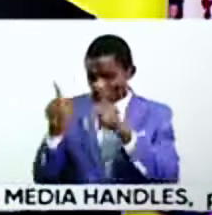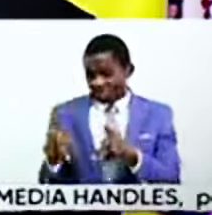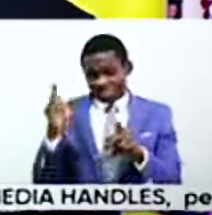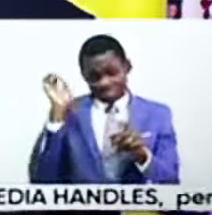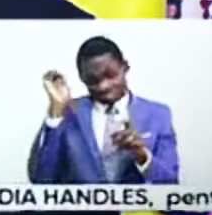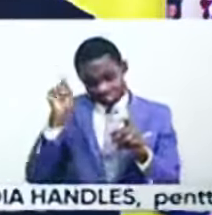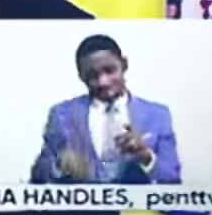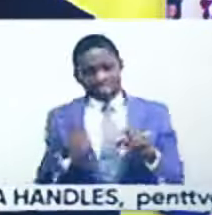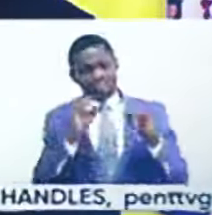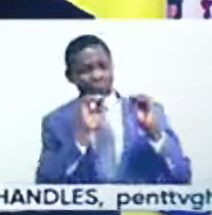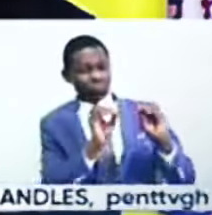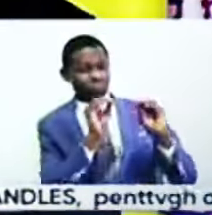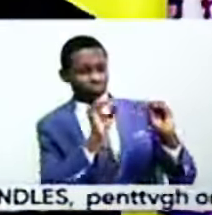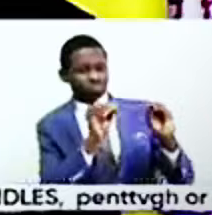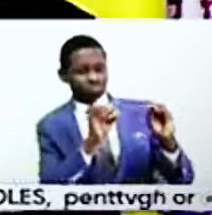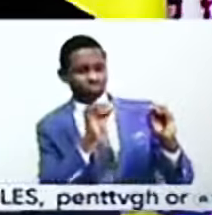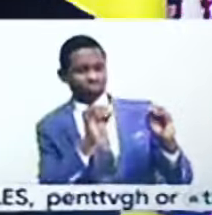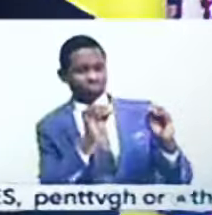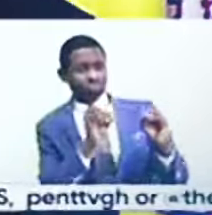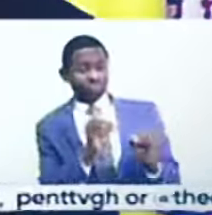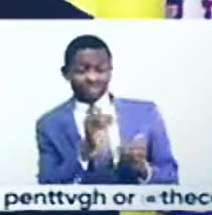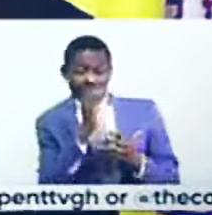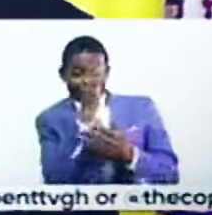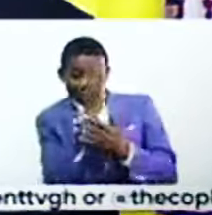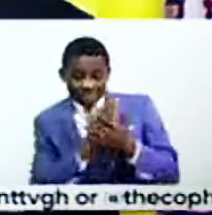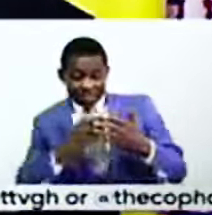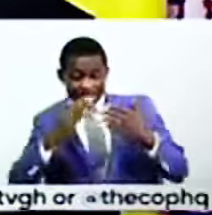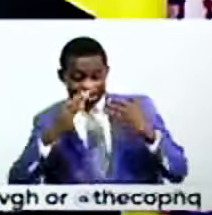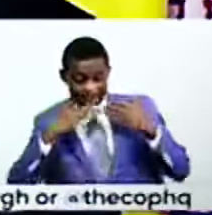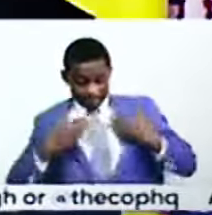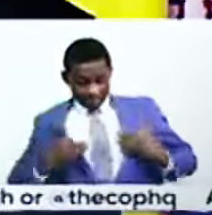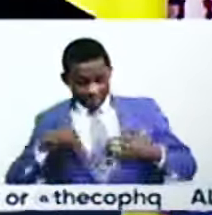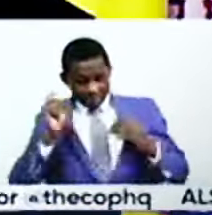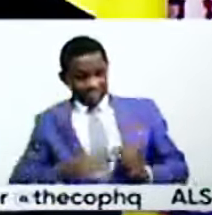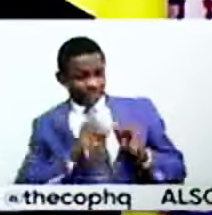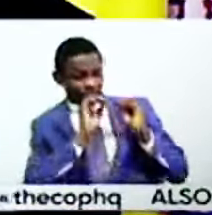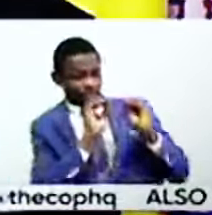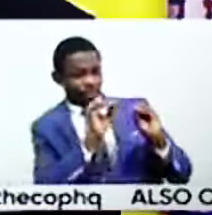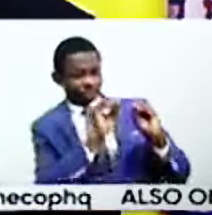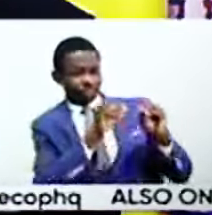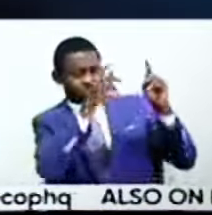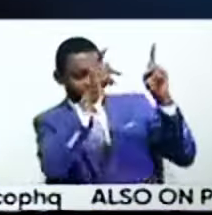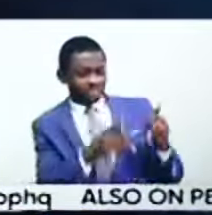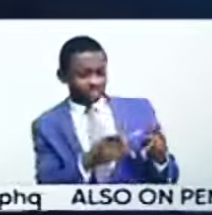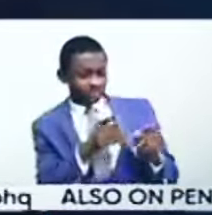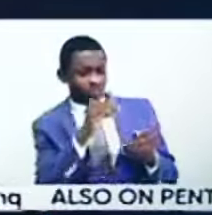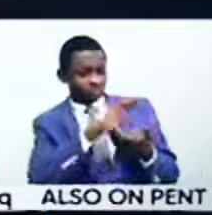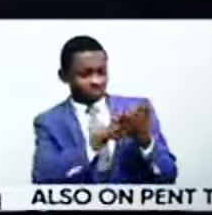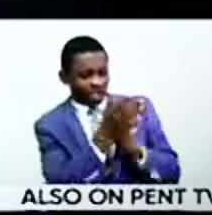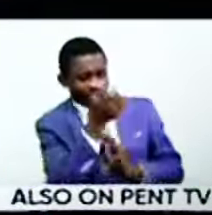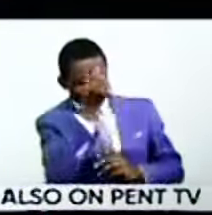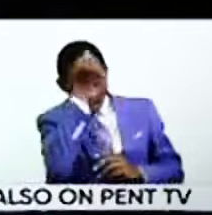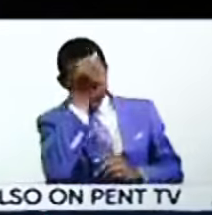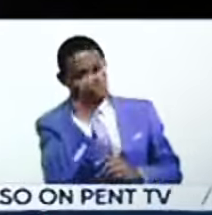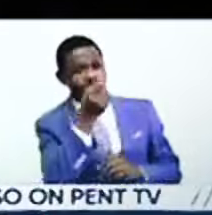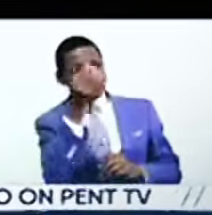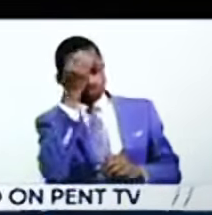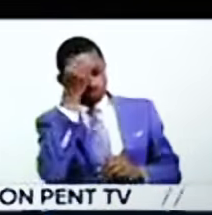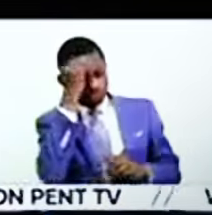Someone will have to pray the Christian to understand what it means to have Christ in his life.